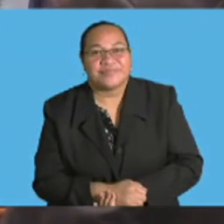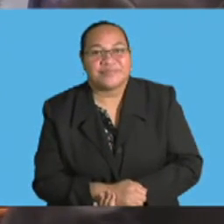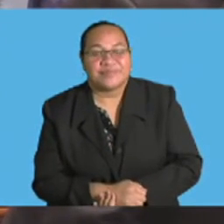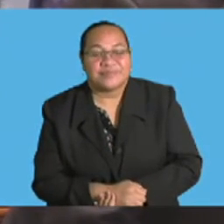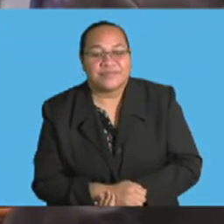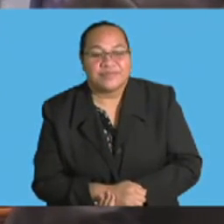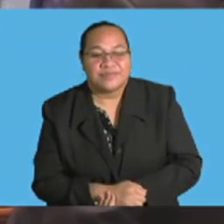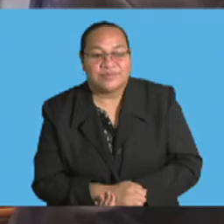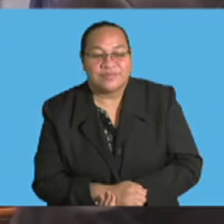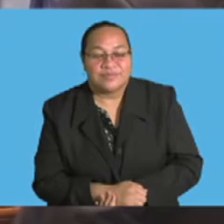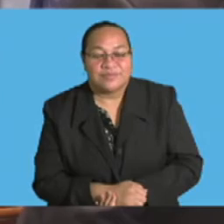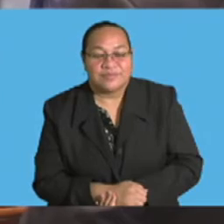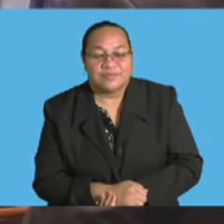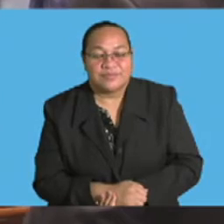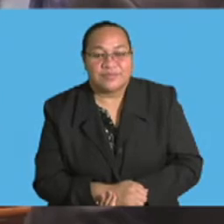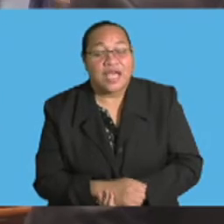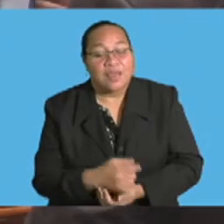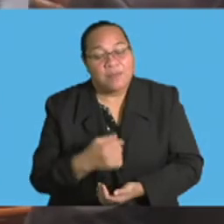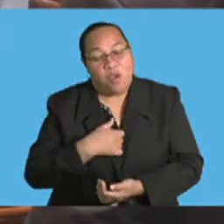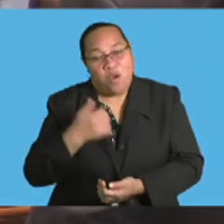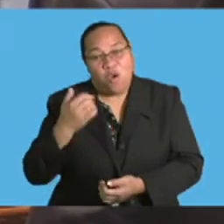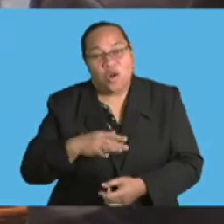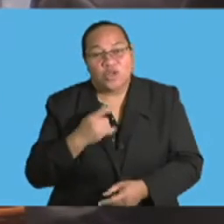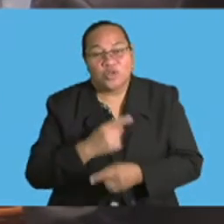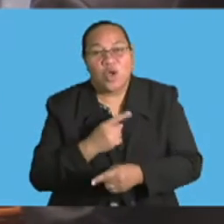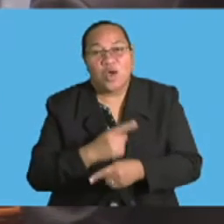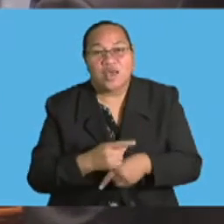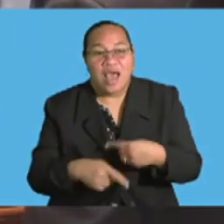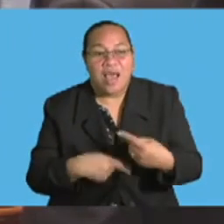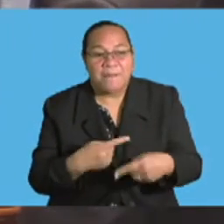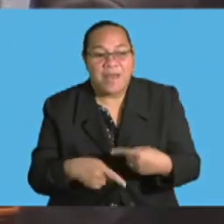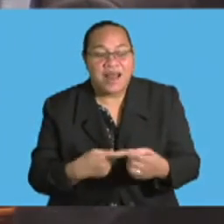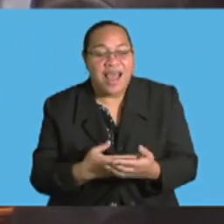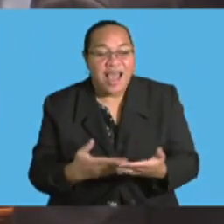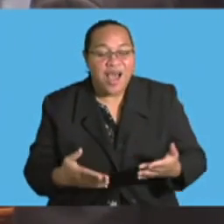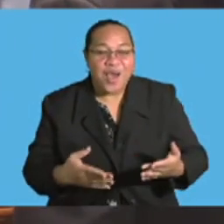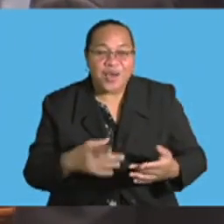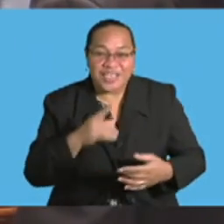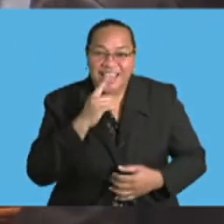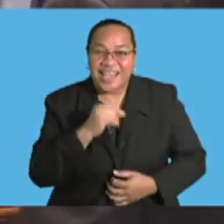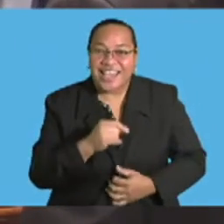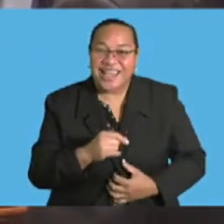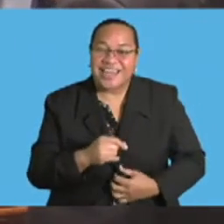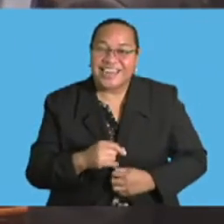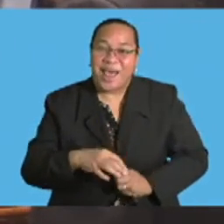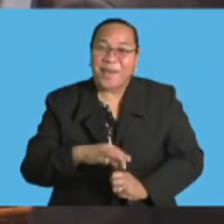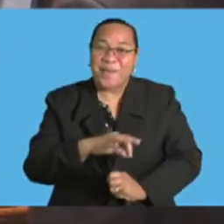And I've also talked about how it will benefit